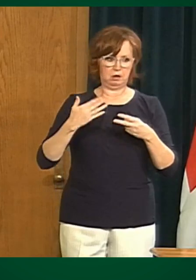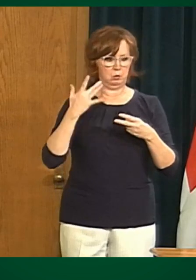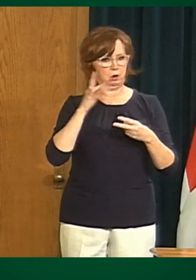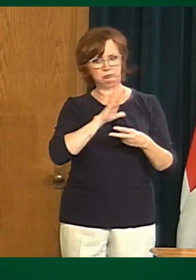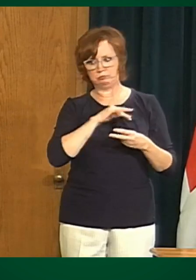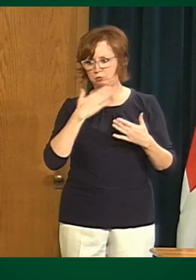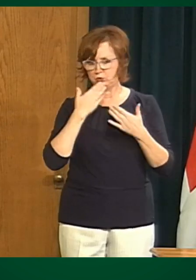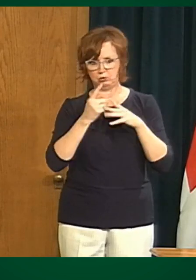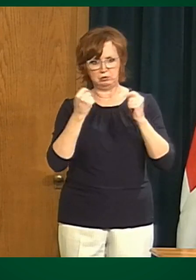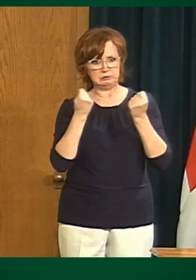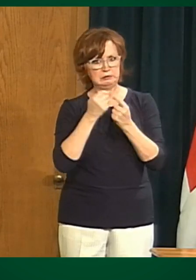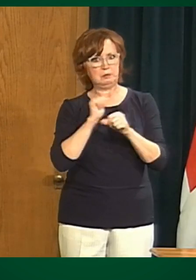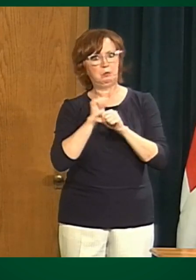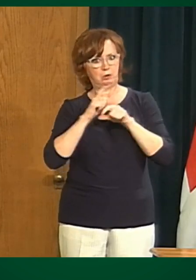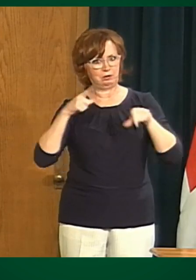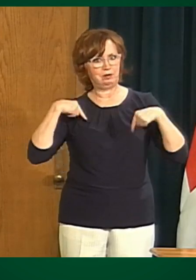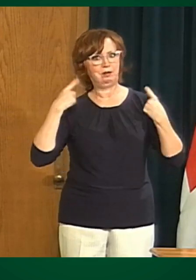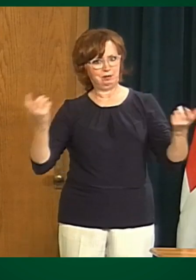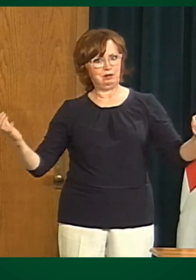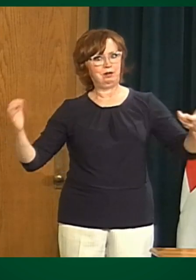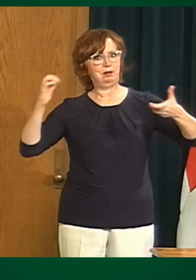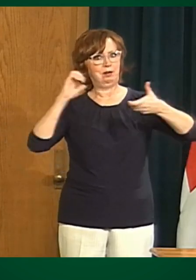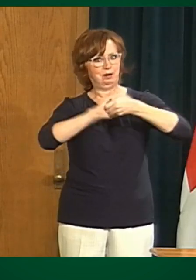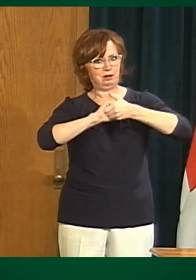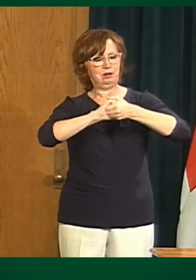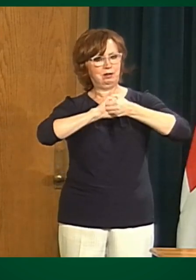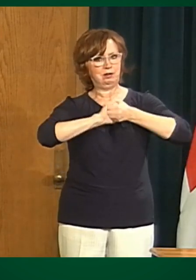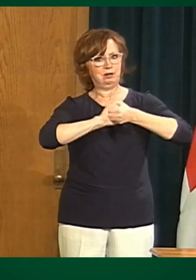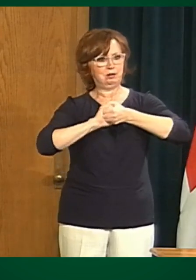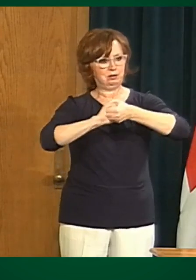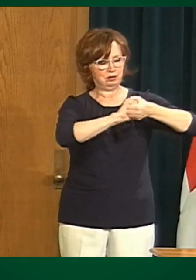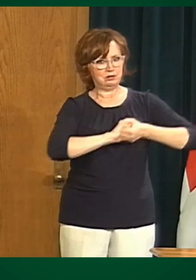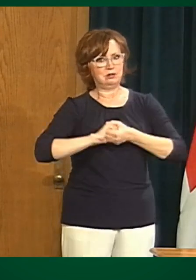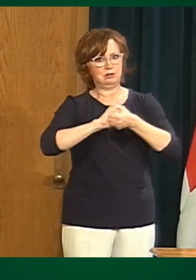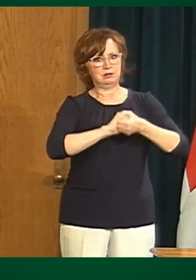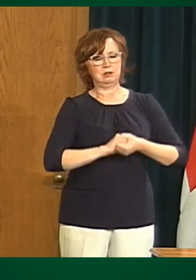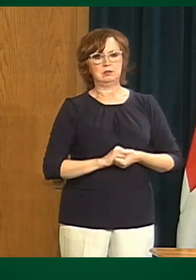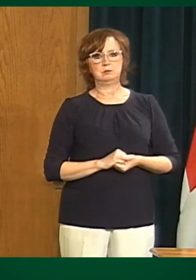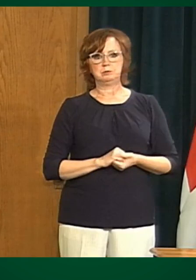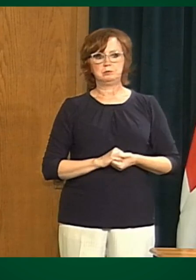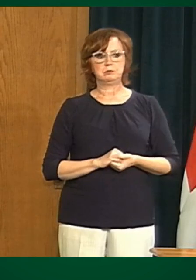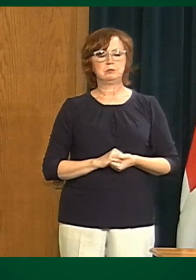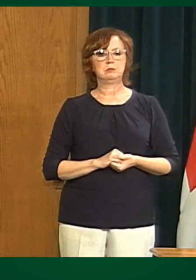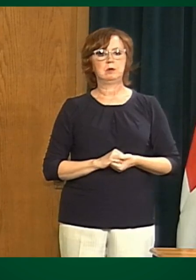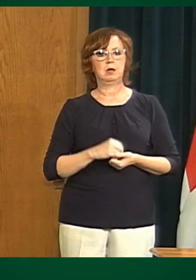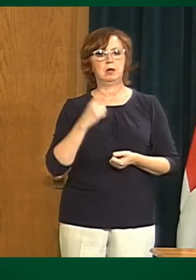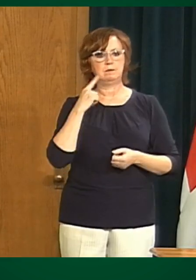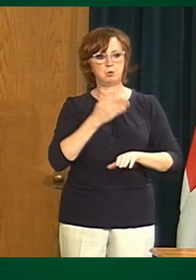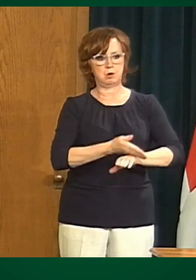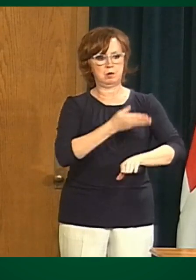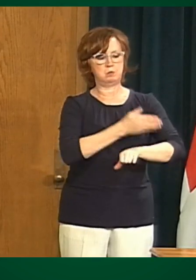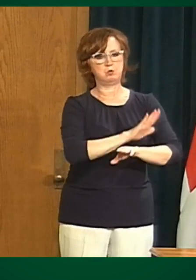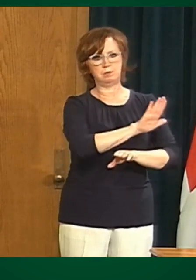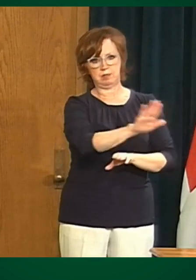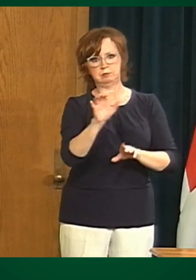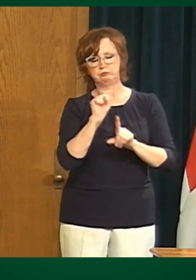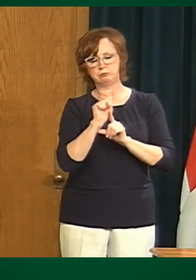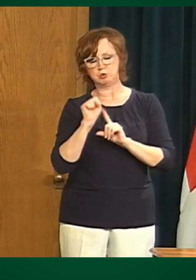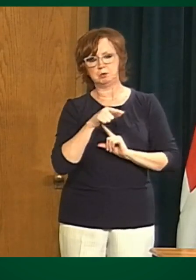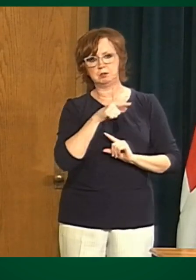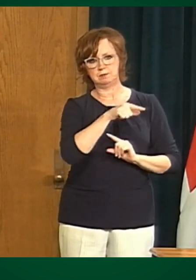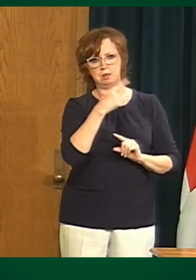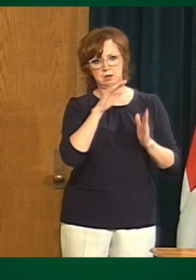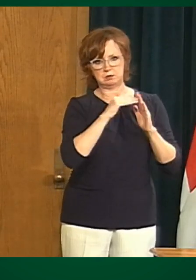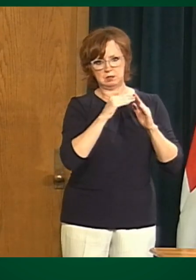together in increasing the capacity and improving the situation for Loche and the